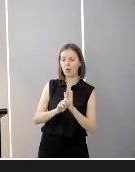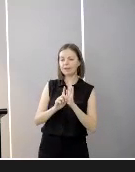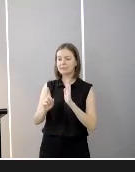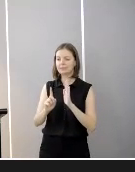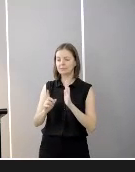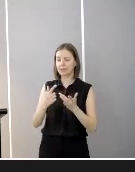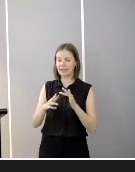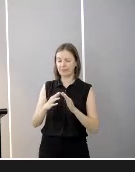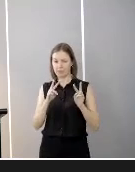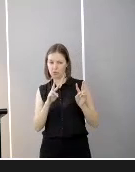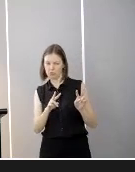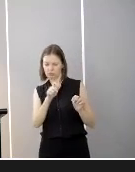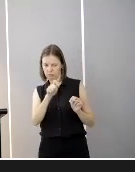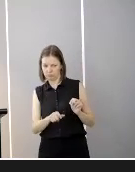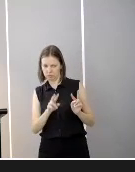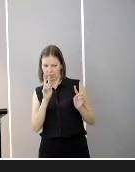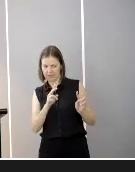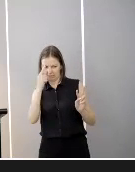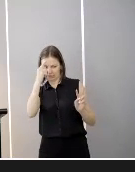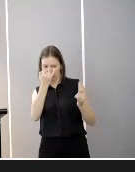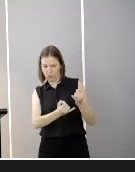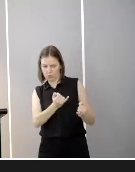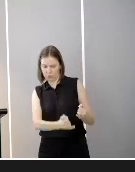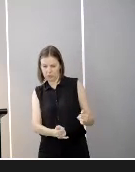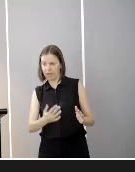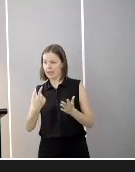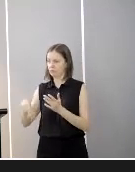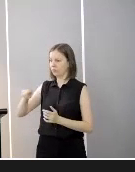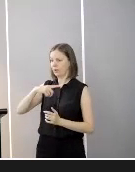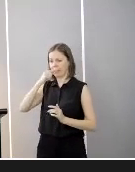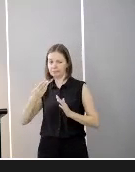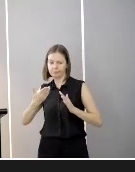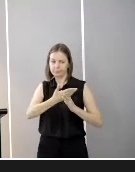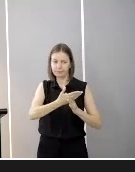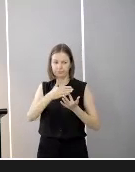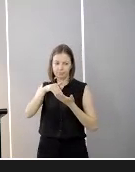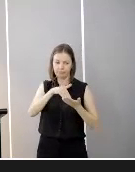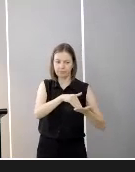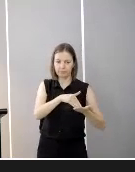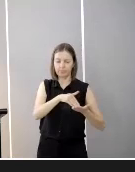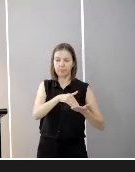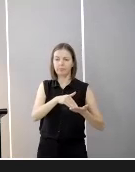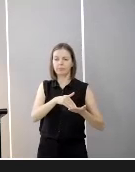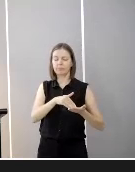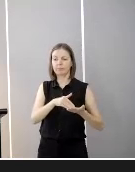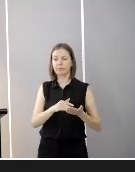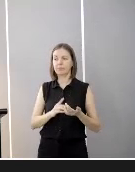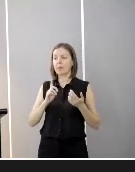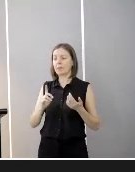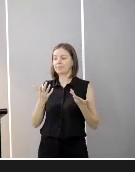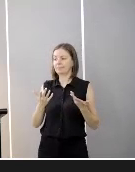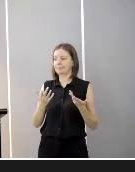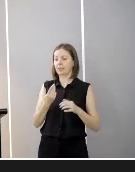they're deteriorating, can we try and intervene before things get too bad, which isn't possible with these new